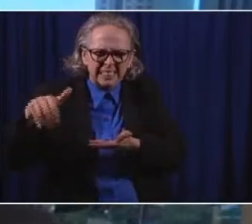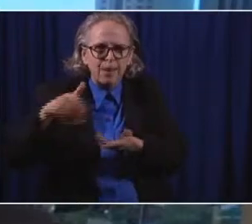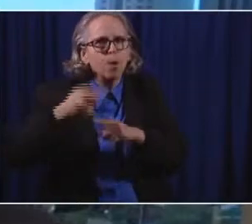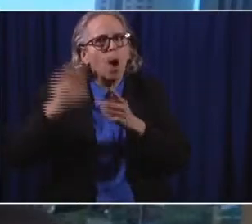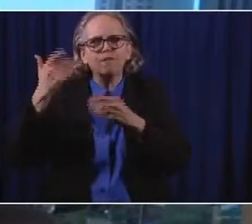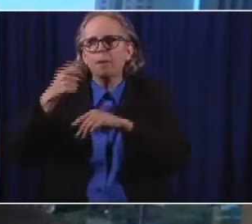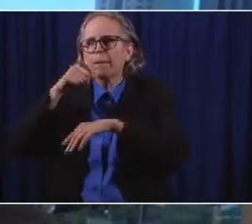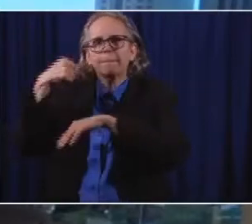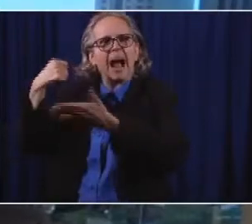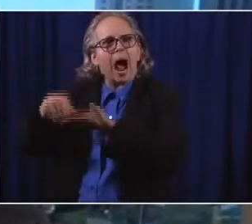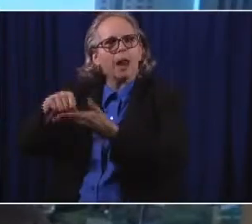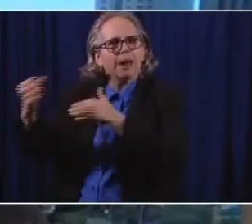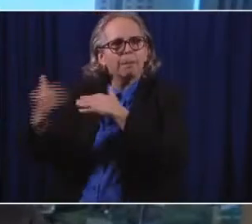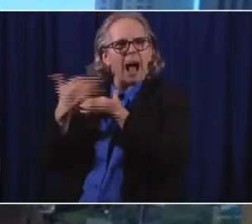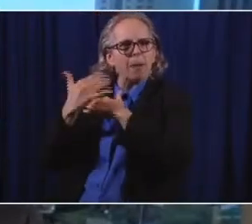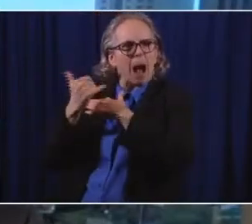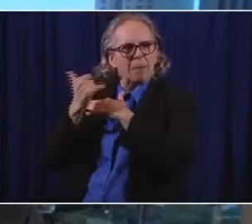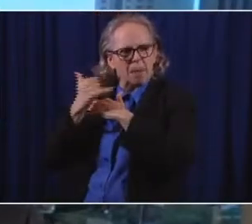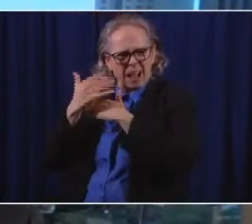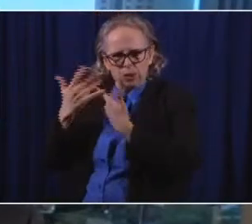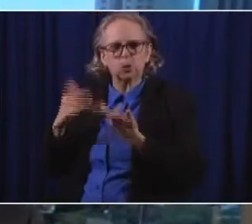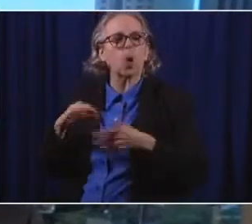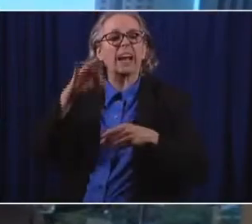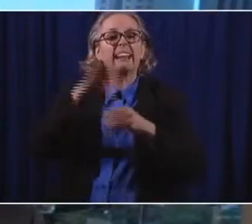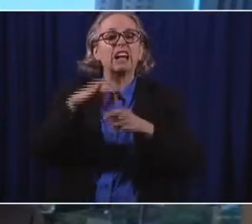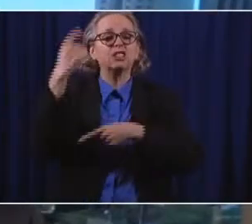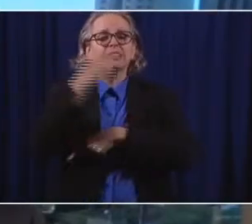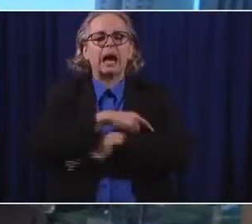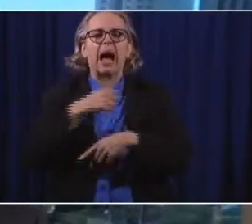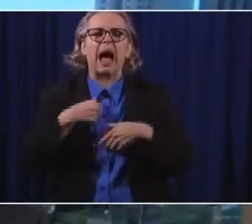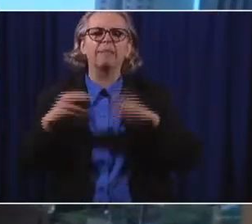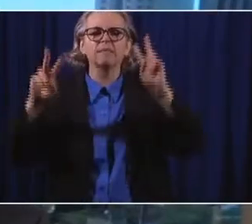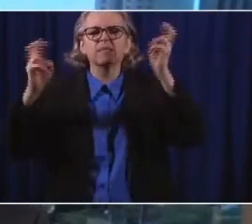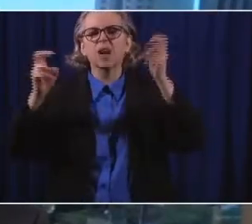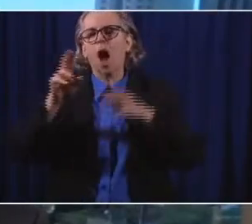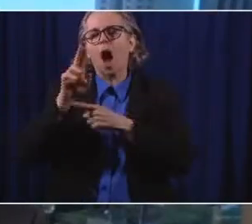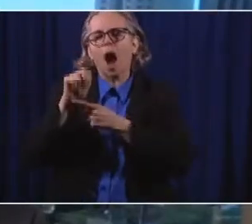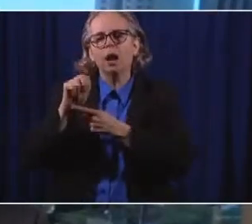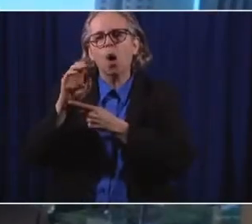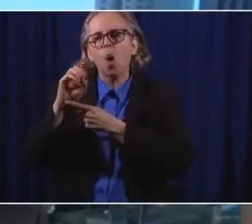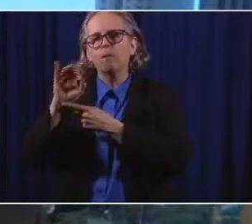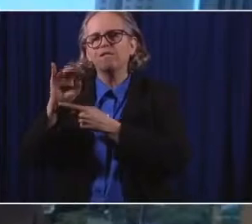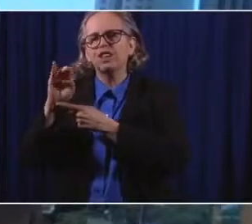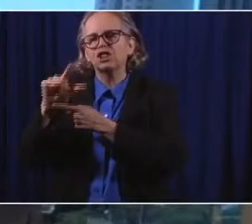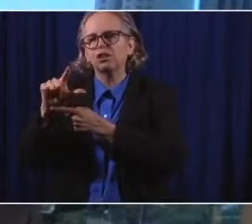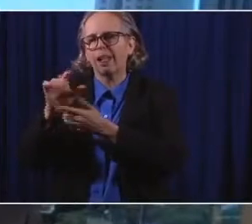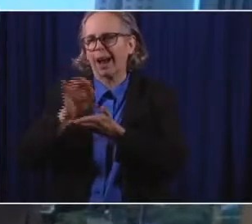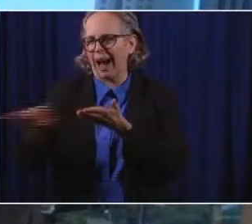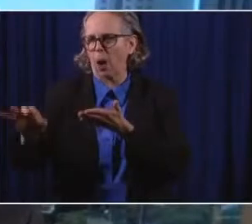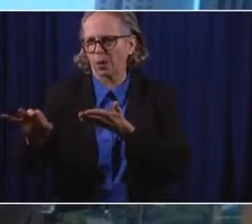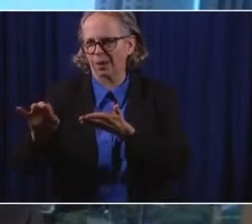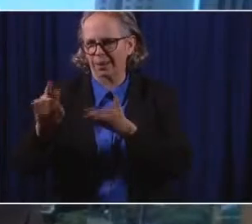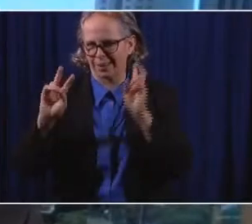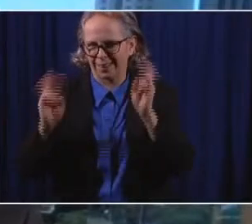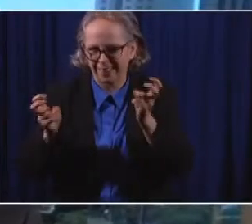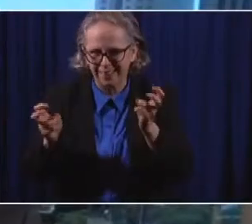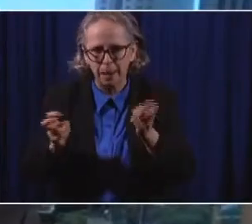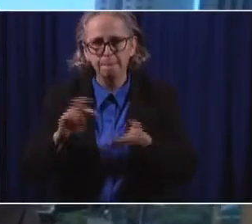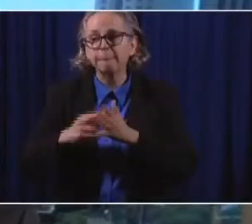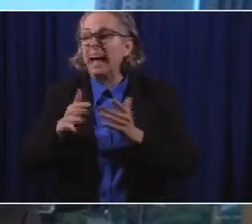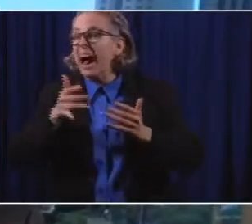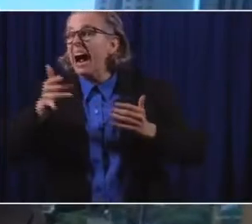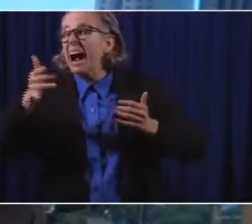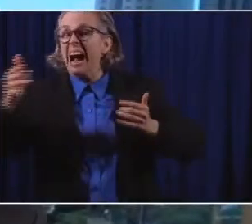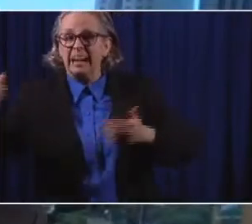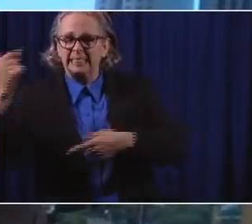that unofficial result on election night, it's going to be a snapshot in time. The official result a few weeks later is the one that really counts. But here's something that we're doing that's